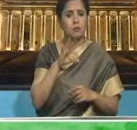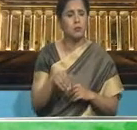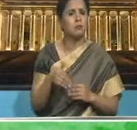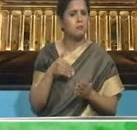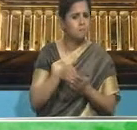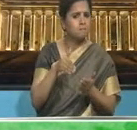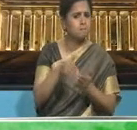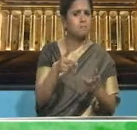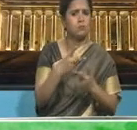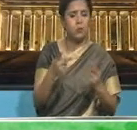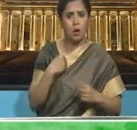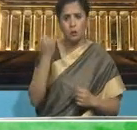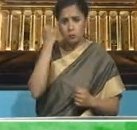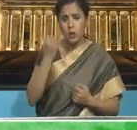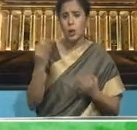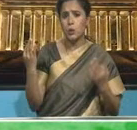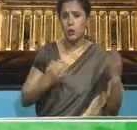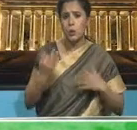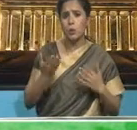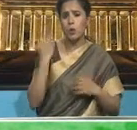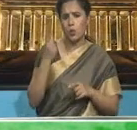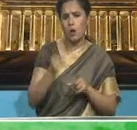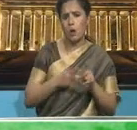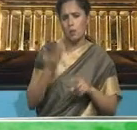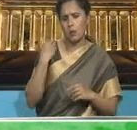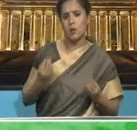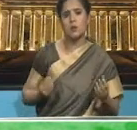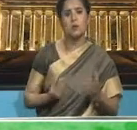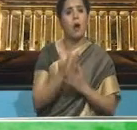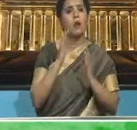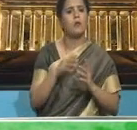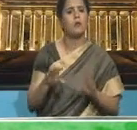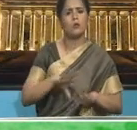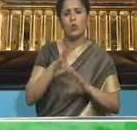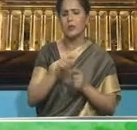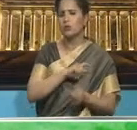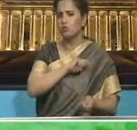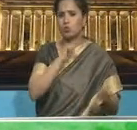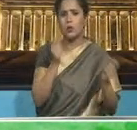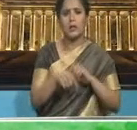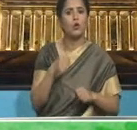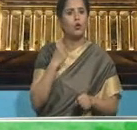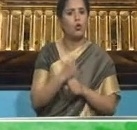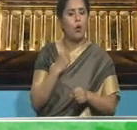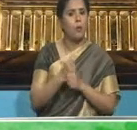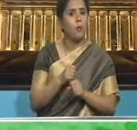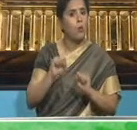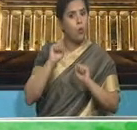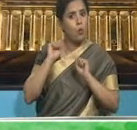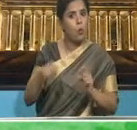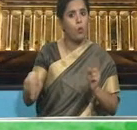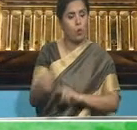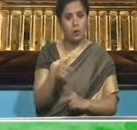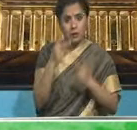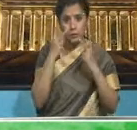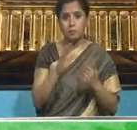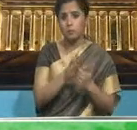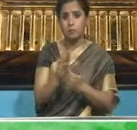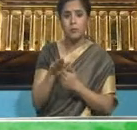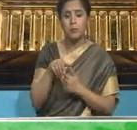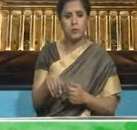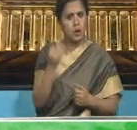of initiatives in recent years to transform all aspects of governance and unleash